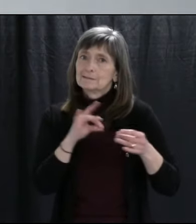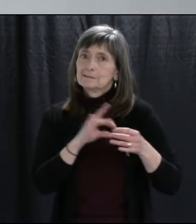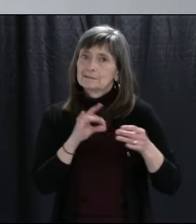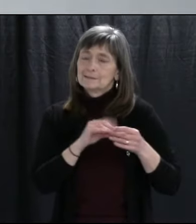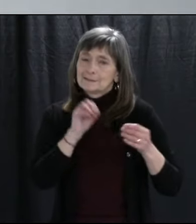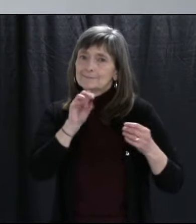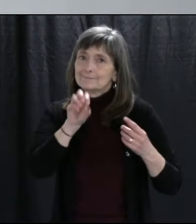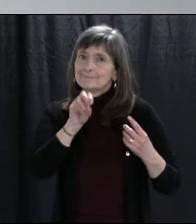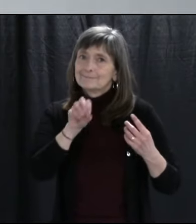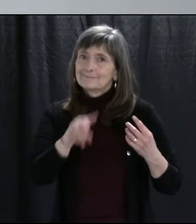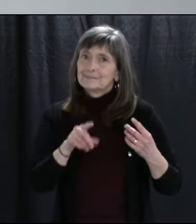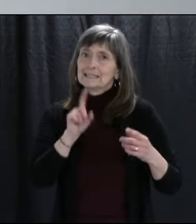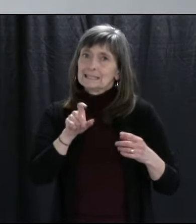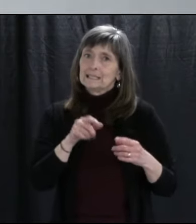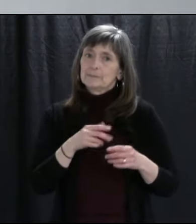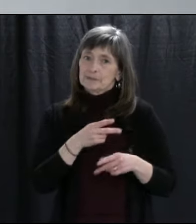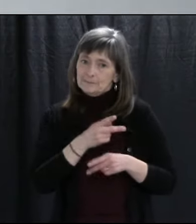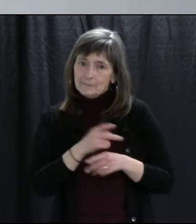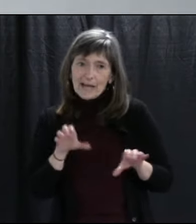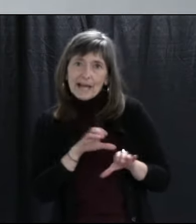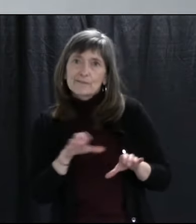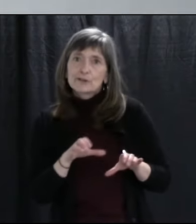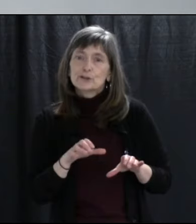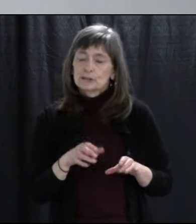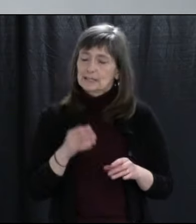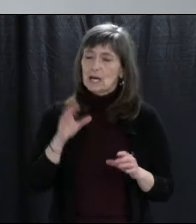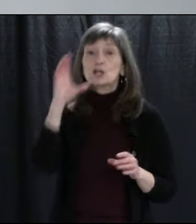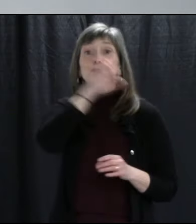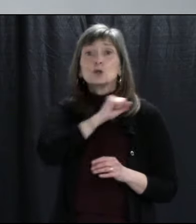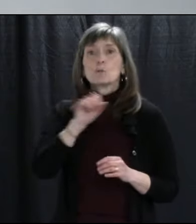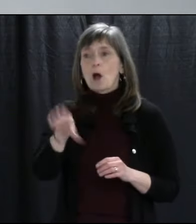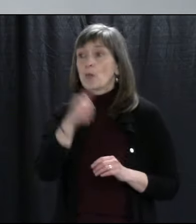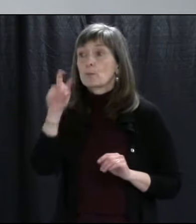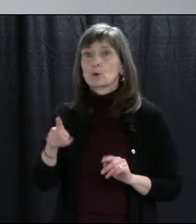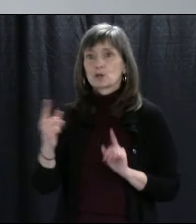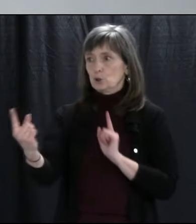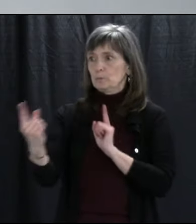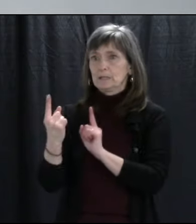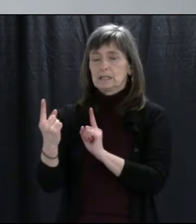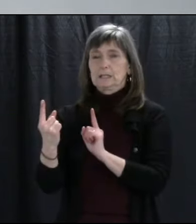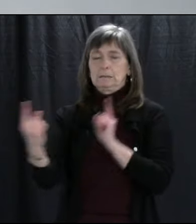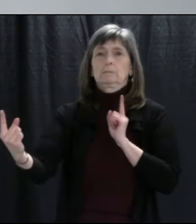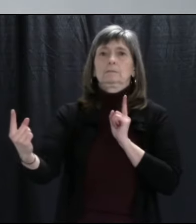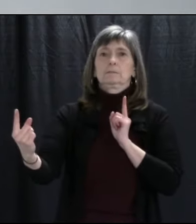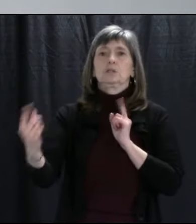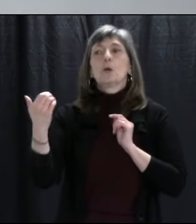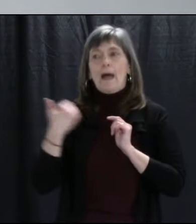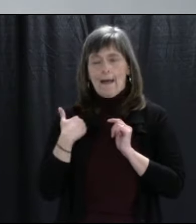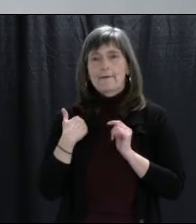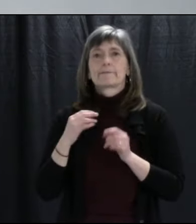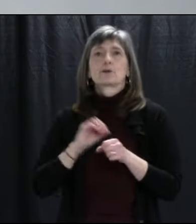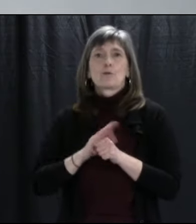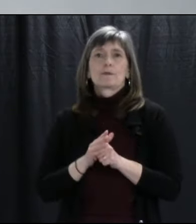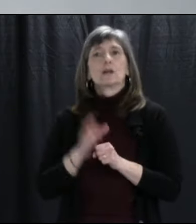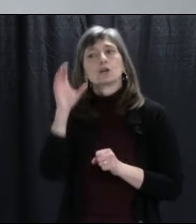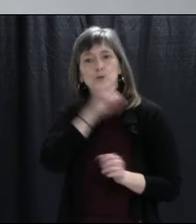believe that we need to behave like we have community transmission. This confirms that we do, and I